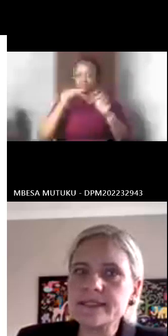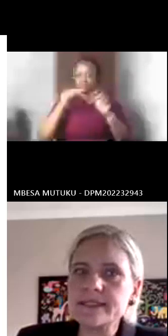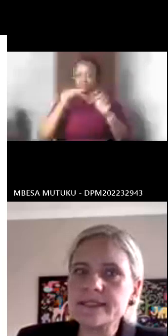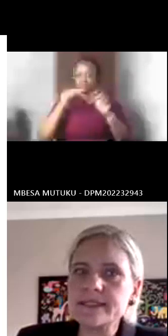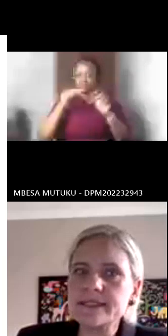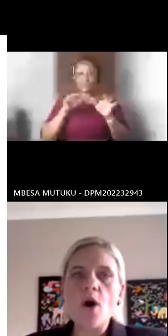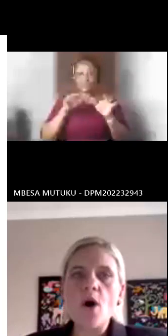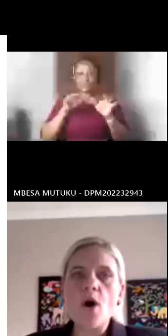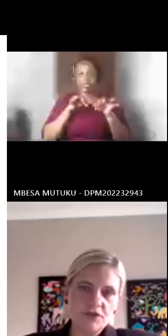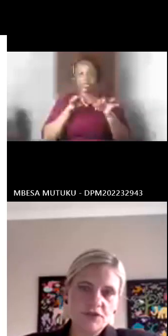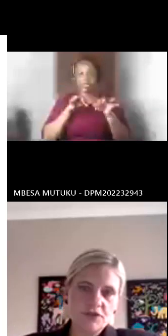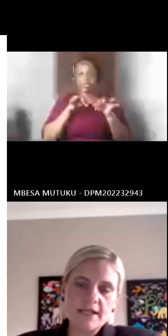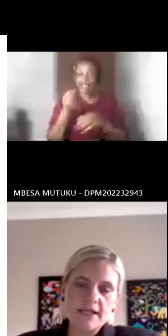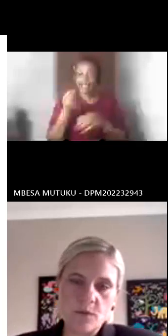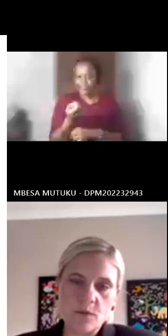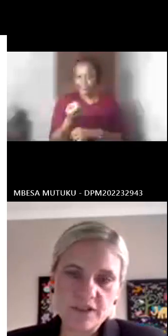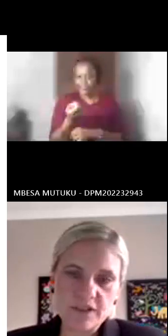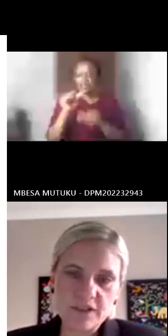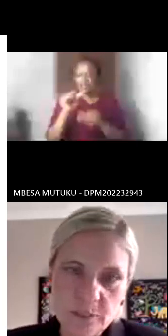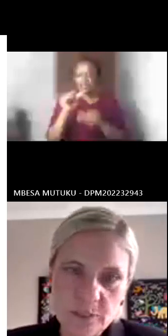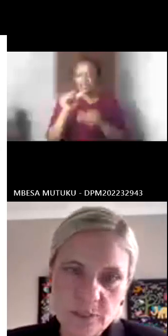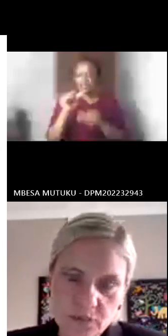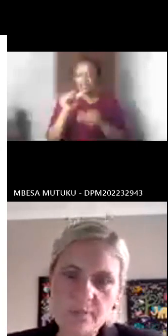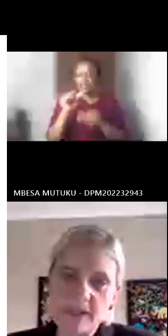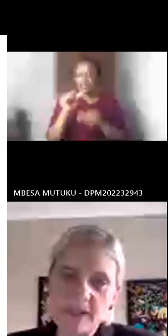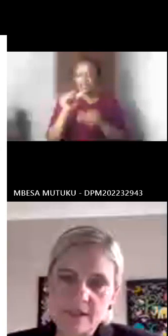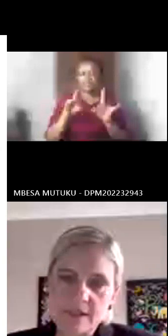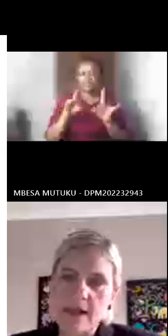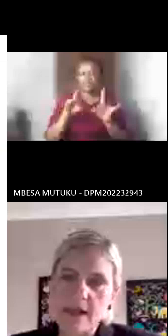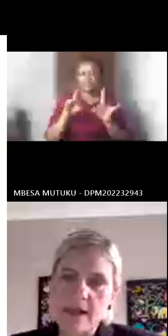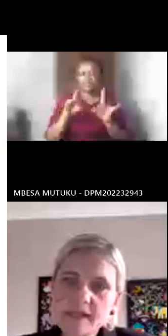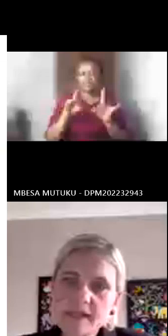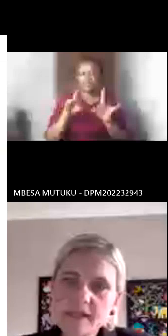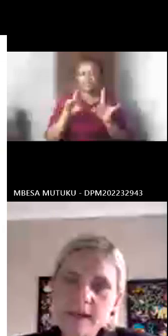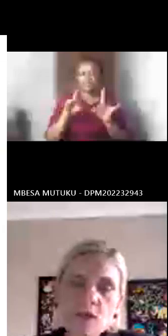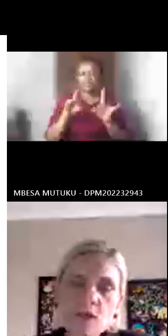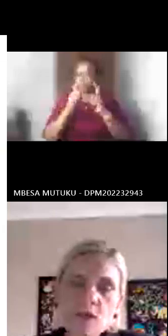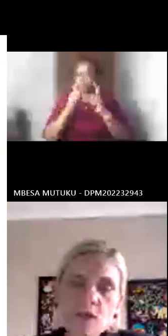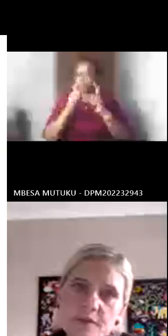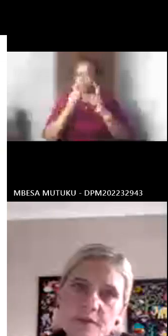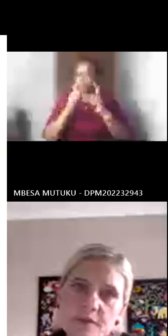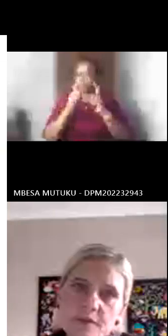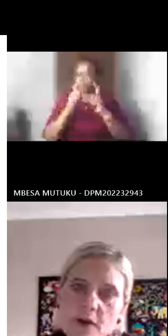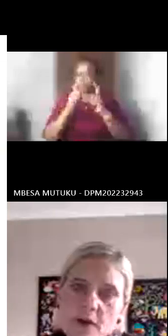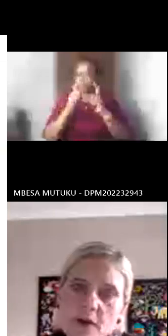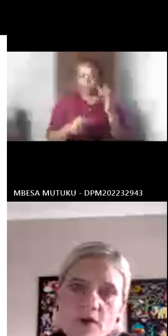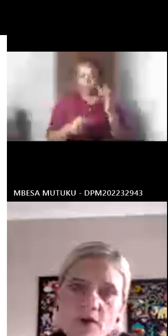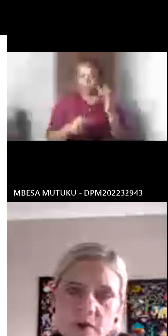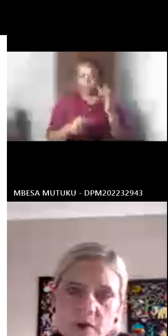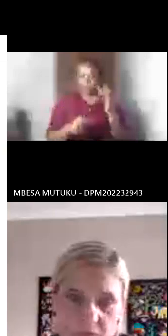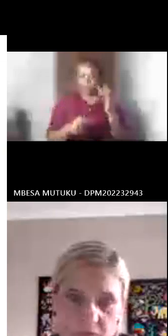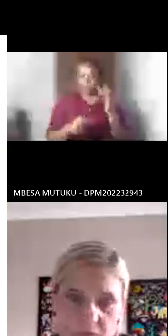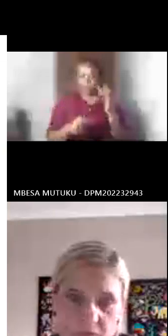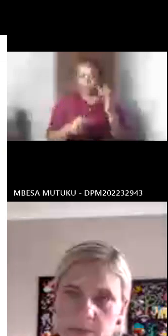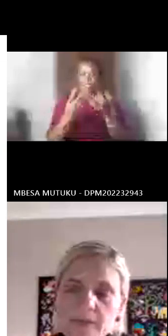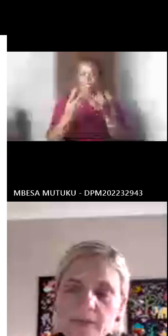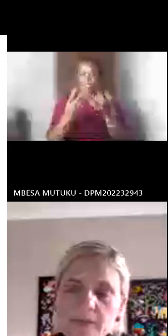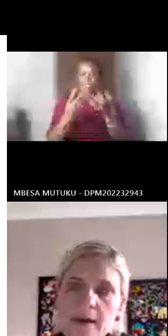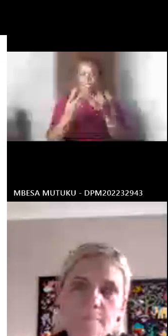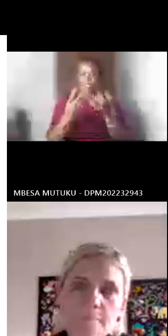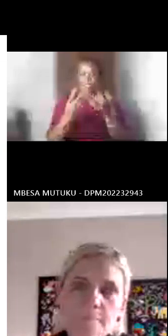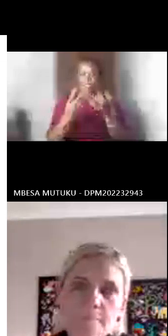about what the Australia Awards Scholarship Program is all about. So most people on the call will be very